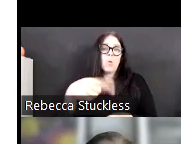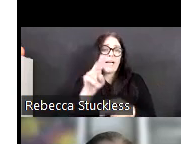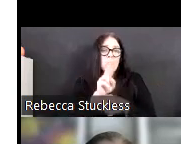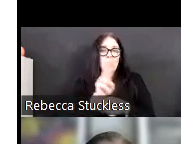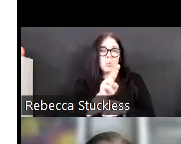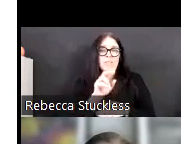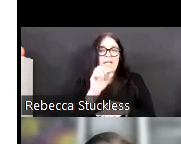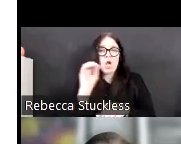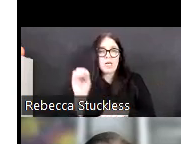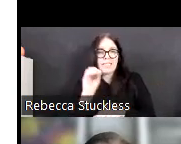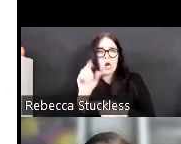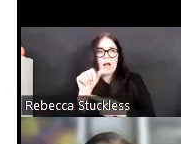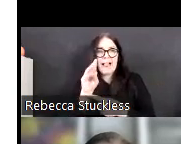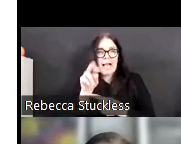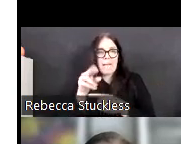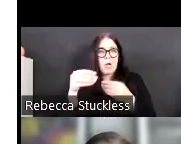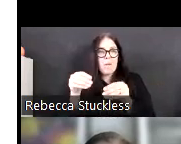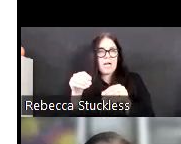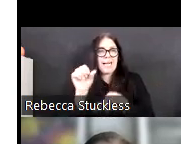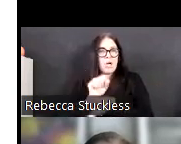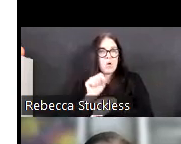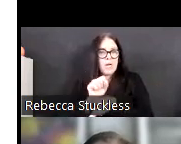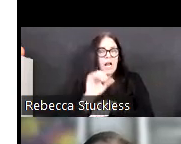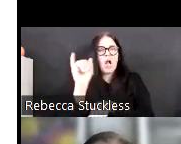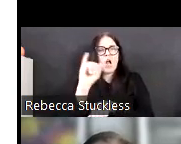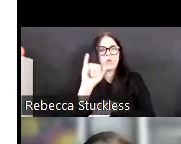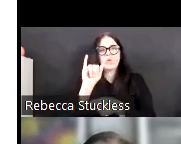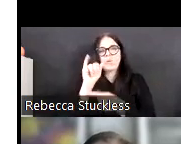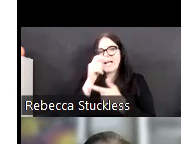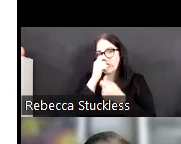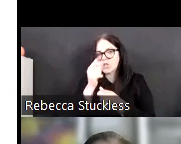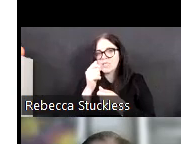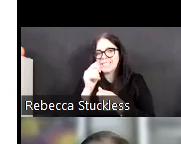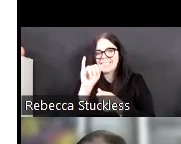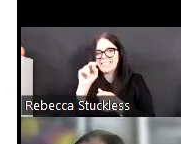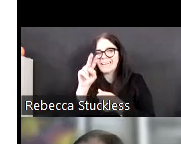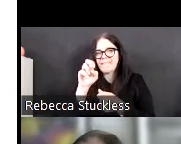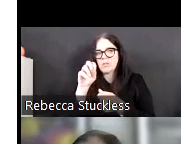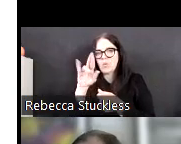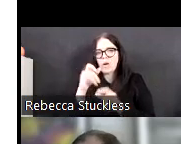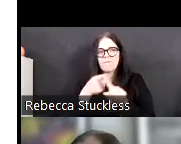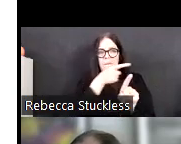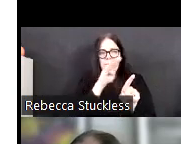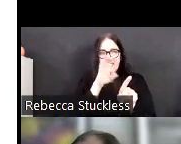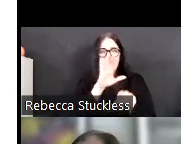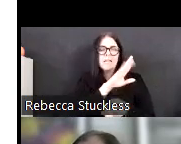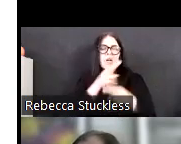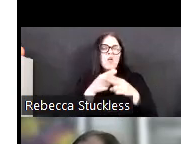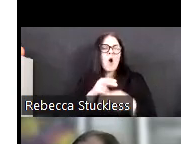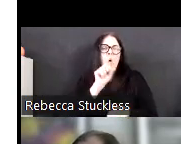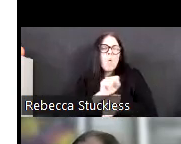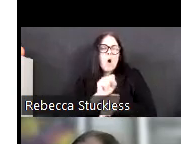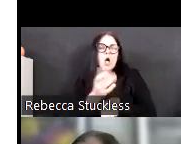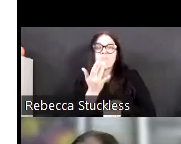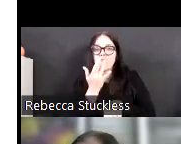Career Quiz, as well as the interest inventory coming out of BC. It's called the Work Preference Quiz. And both of these,